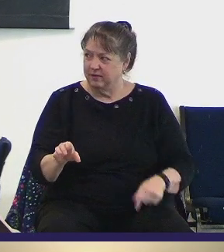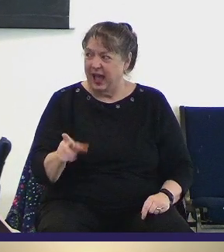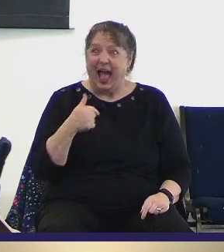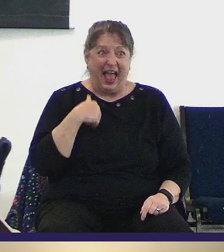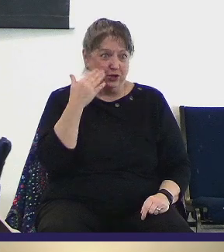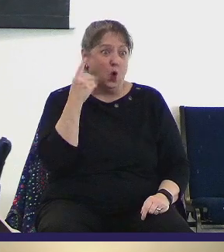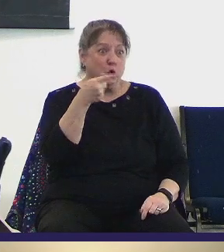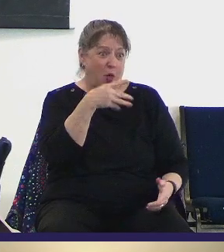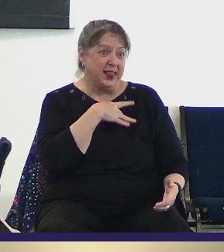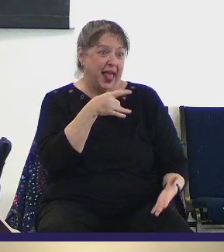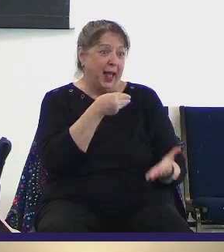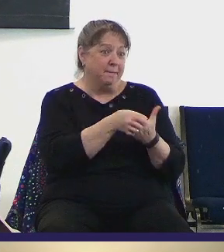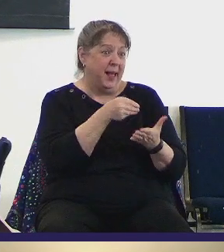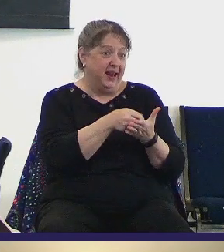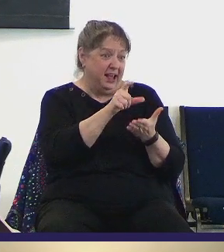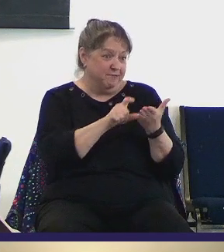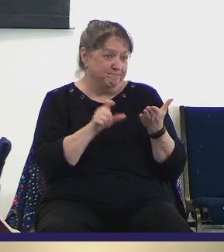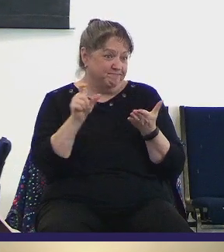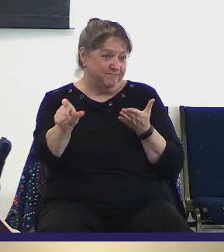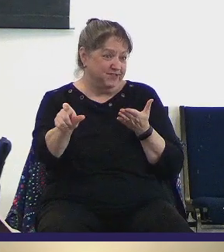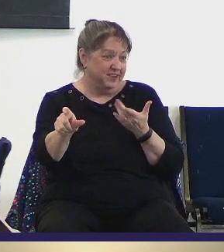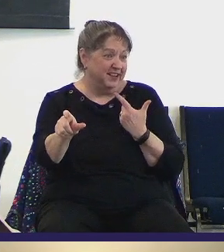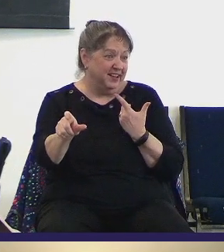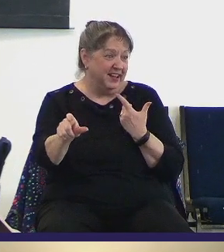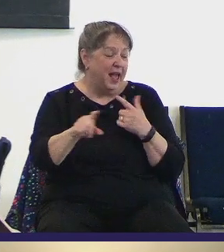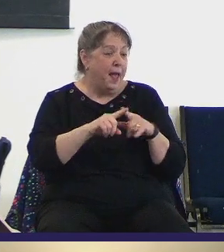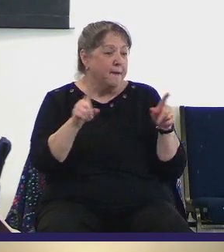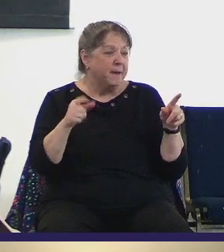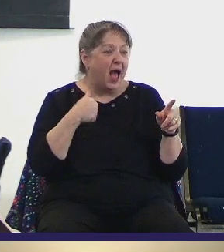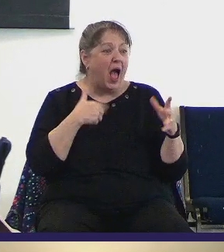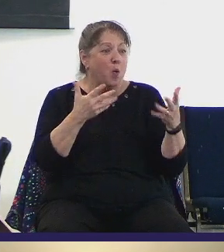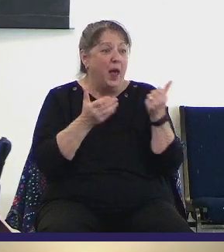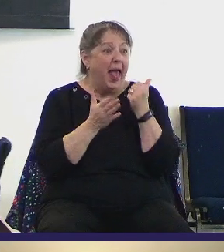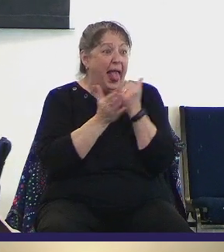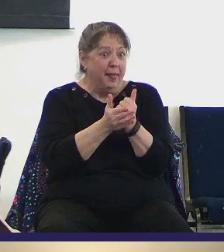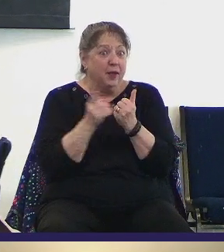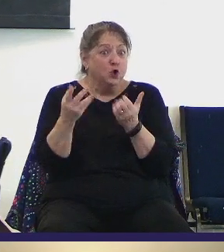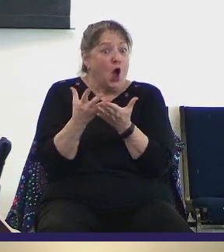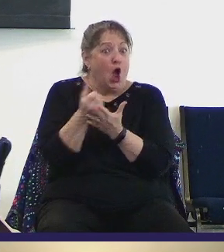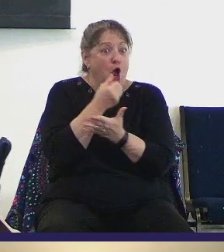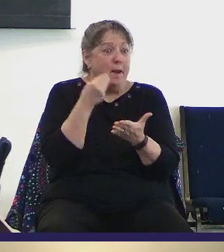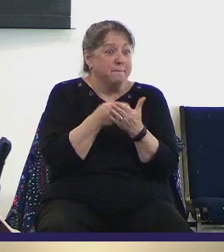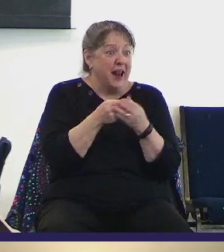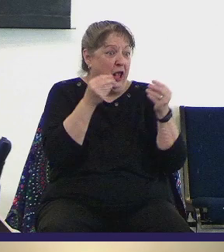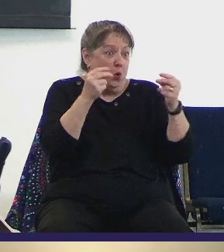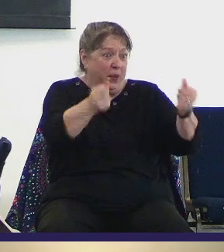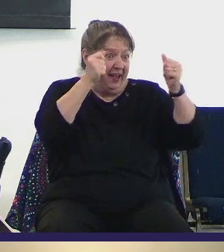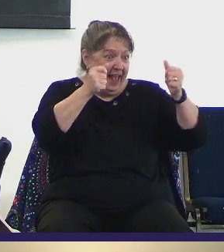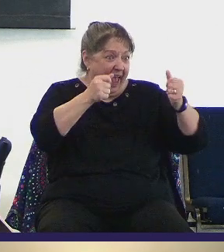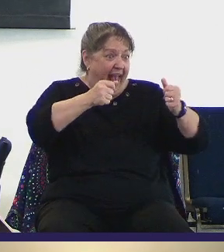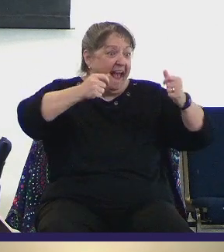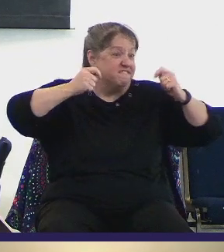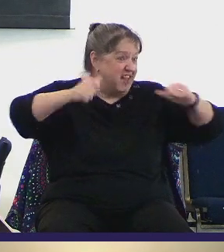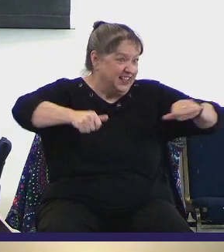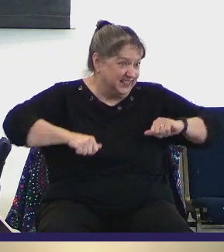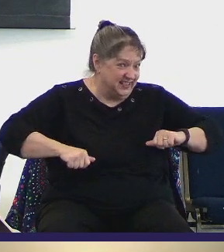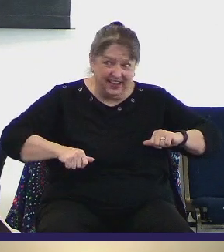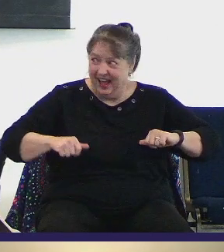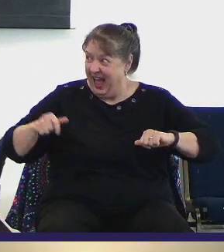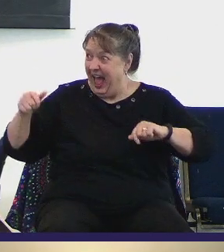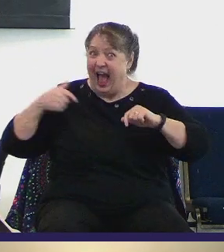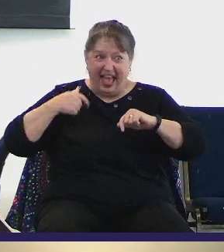like investments, but I want to help you make money quick and fast, okay?